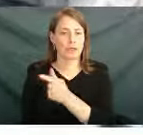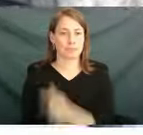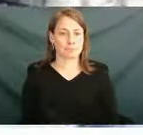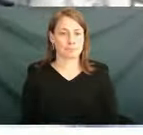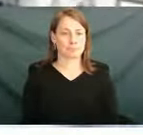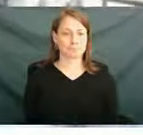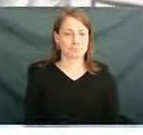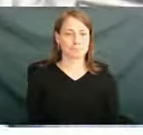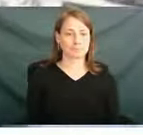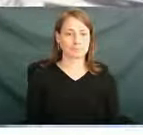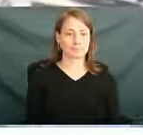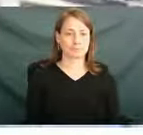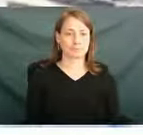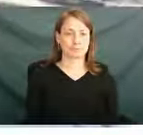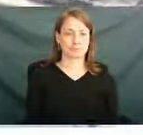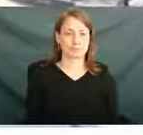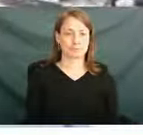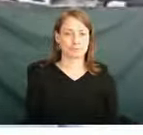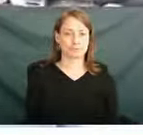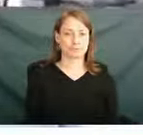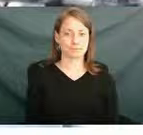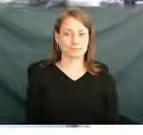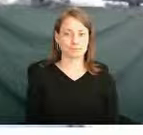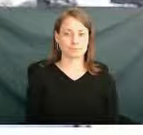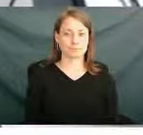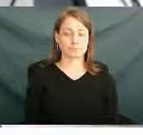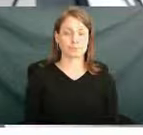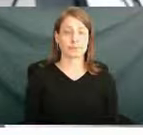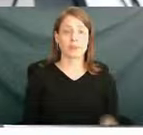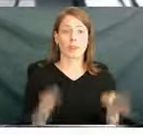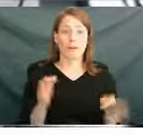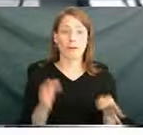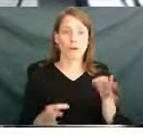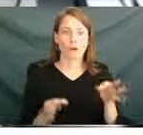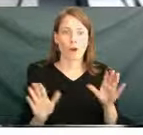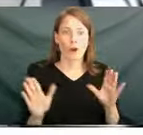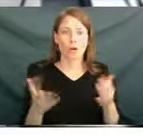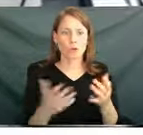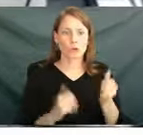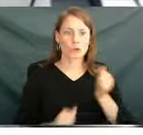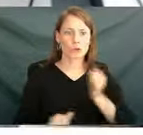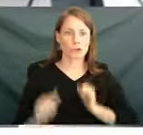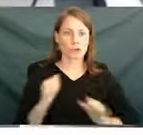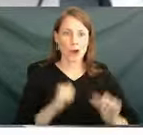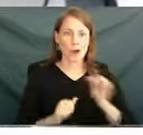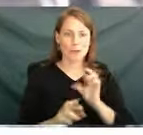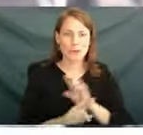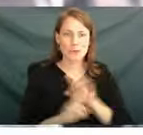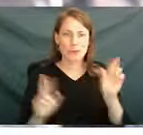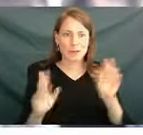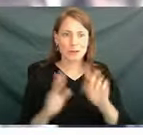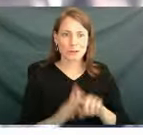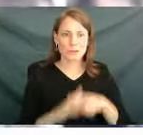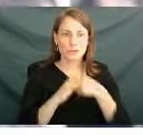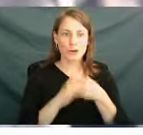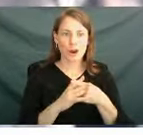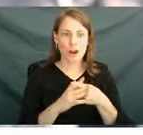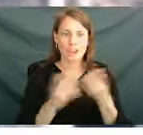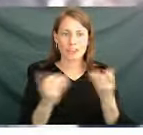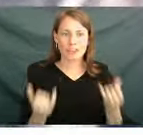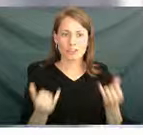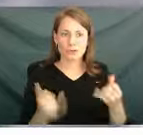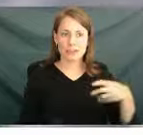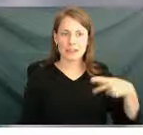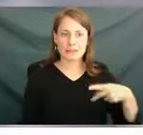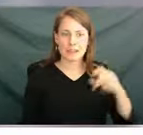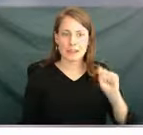A courtroom drama is about to unfold in this PSHE lesson. The accused admits that she filmed a friend dancing at a